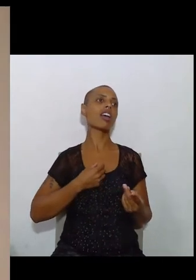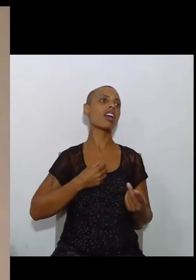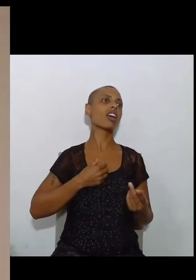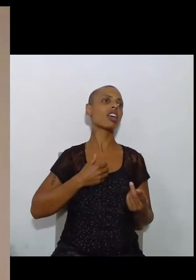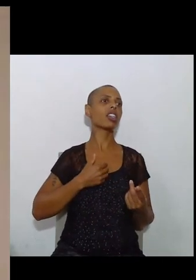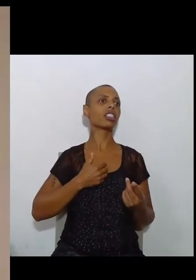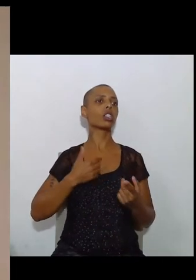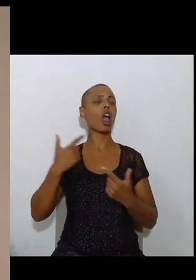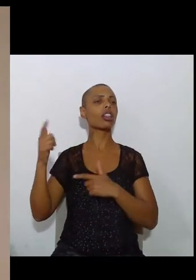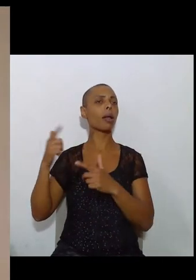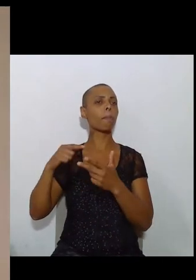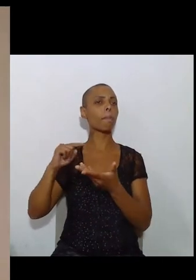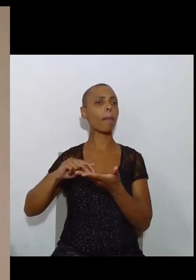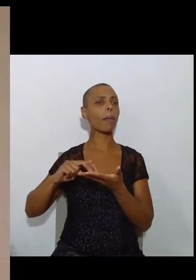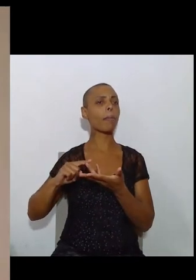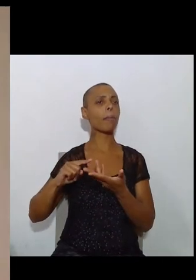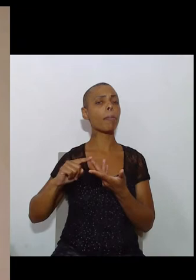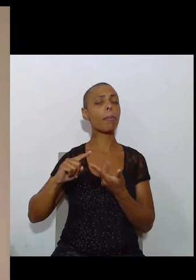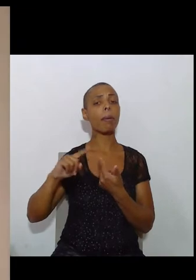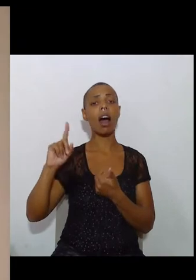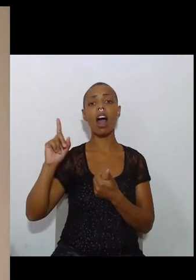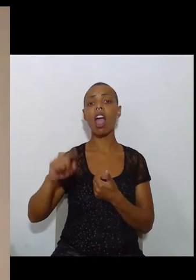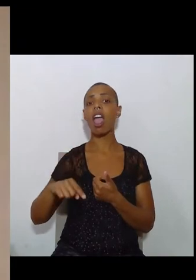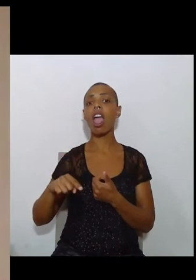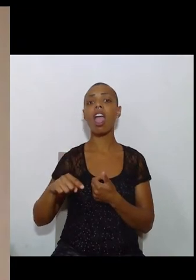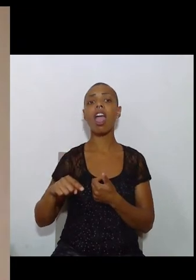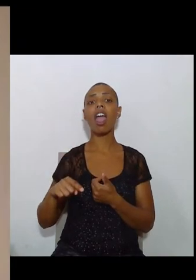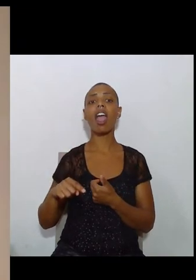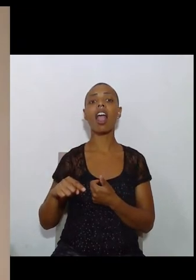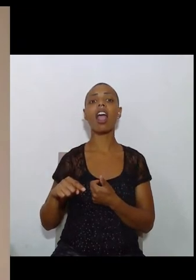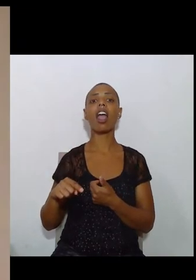transgender and other identities